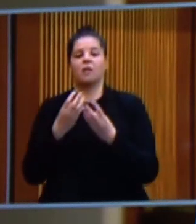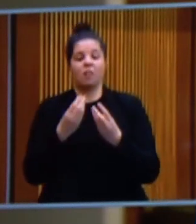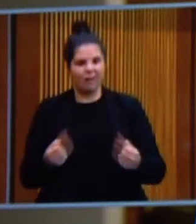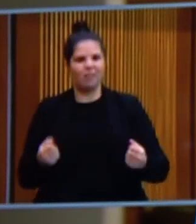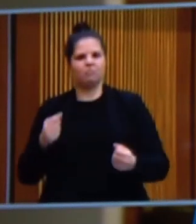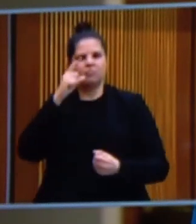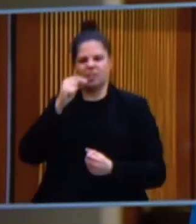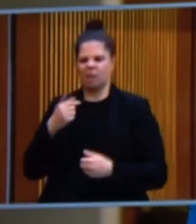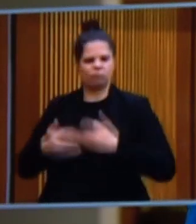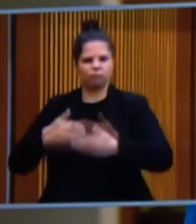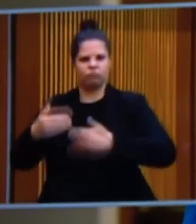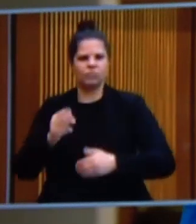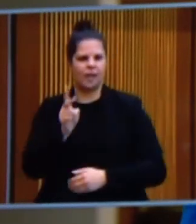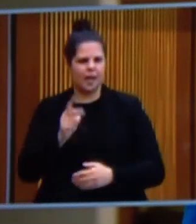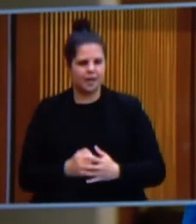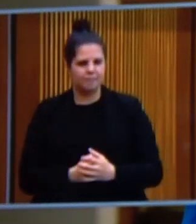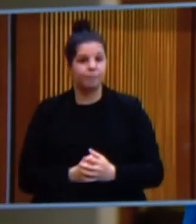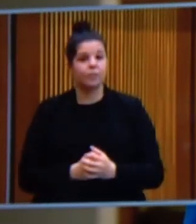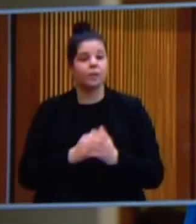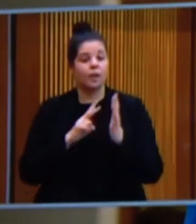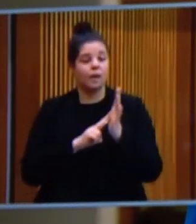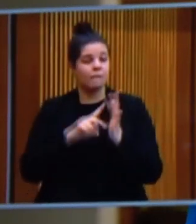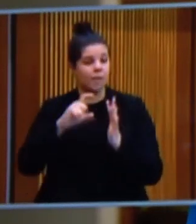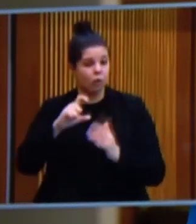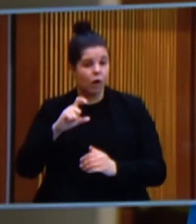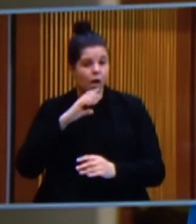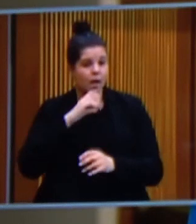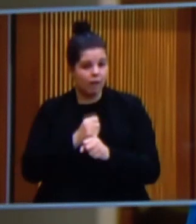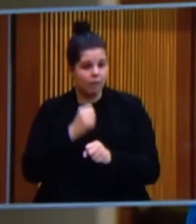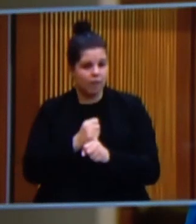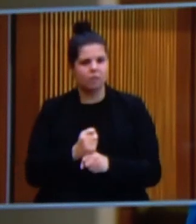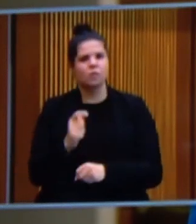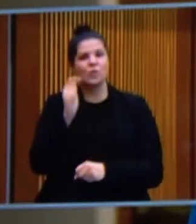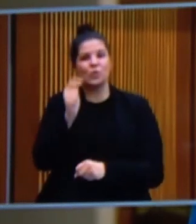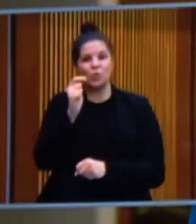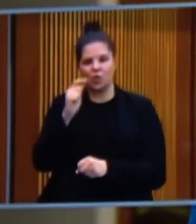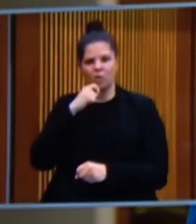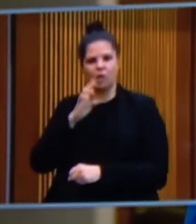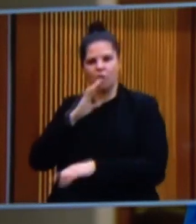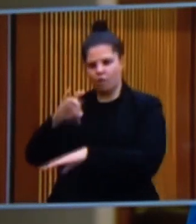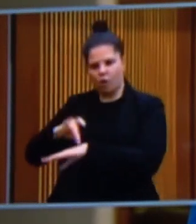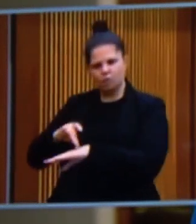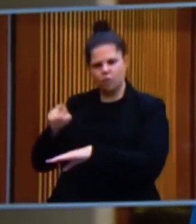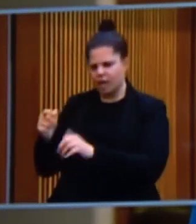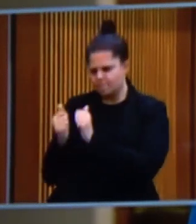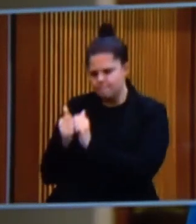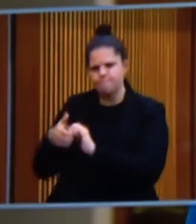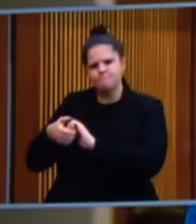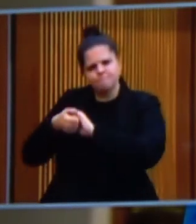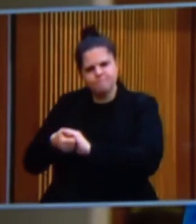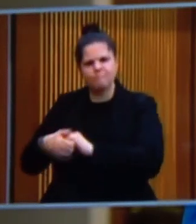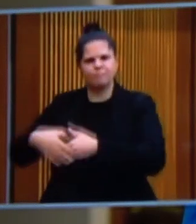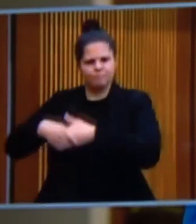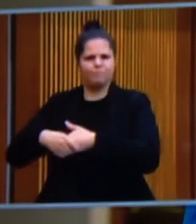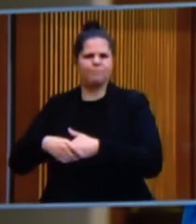The Victorian government is very close to a deal with the private hospitals in that state. Hopefully that will